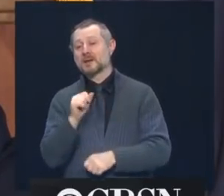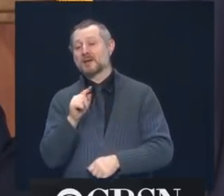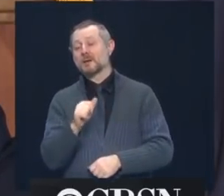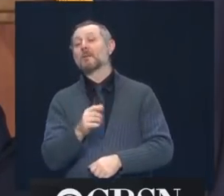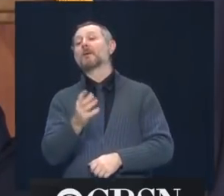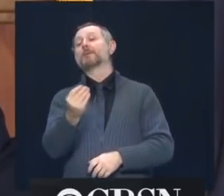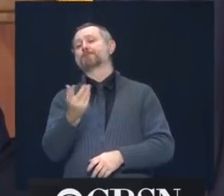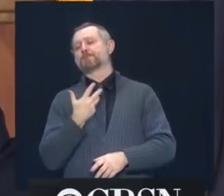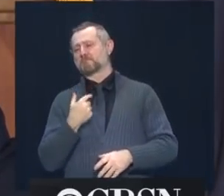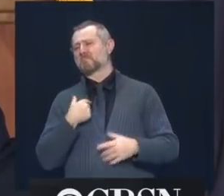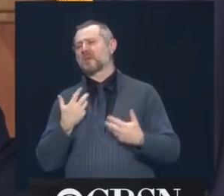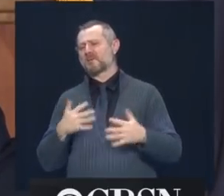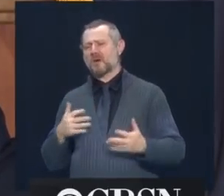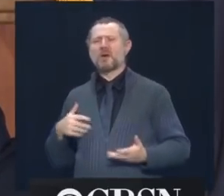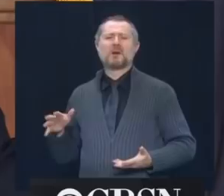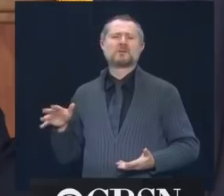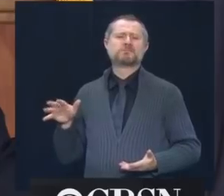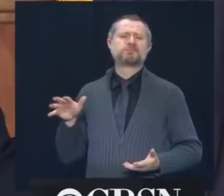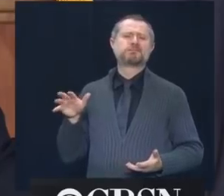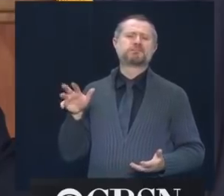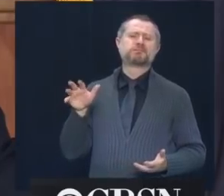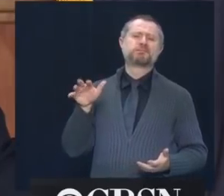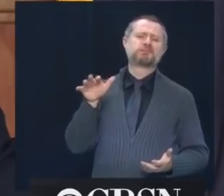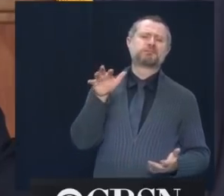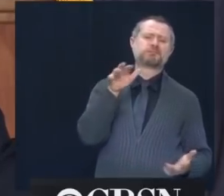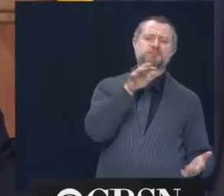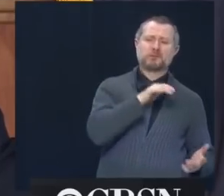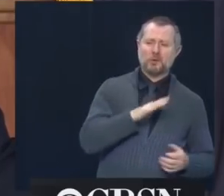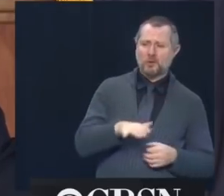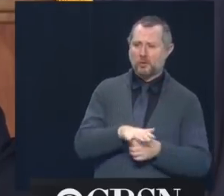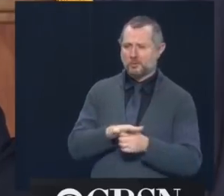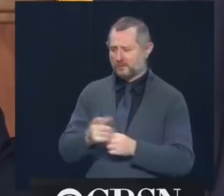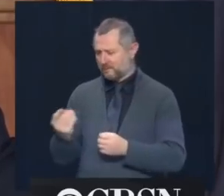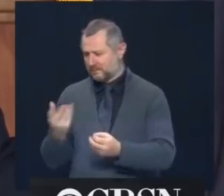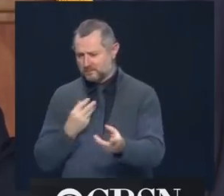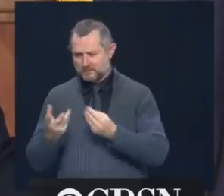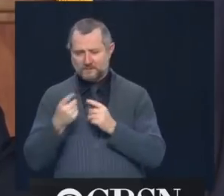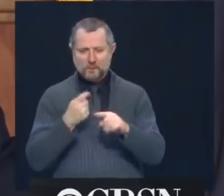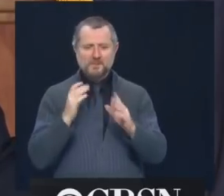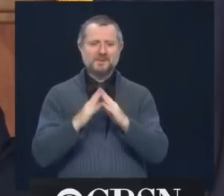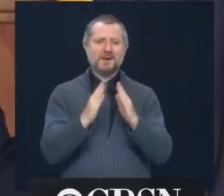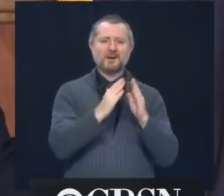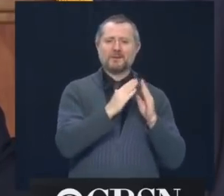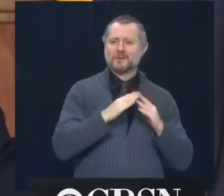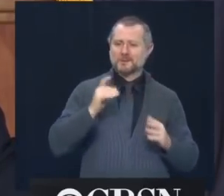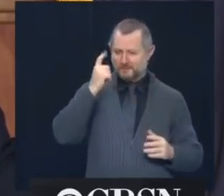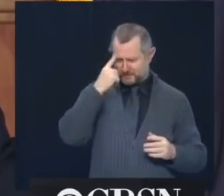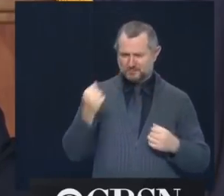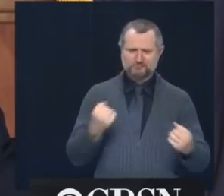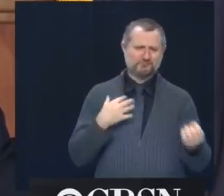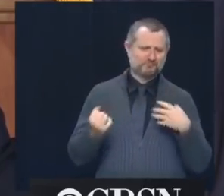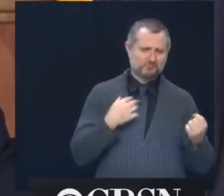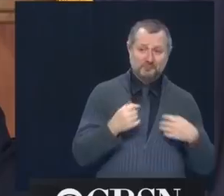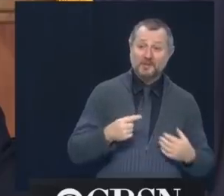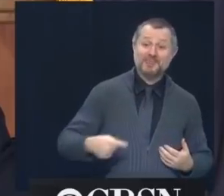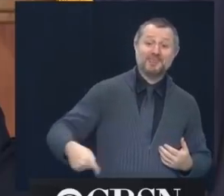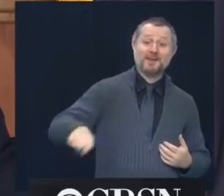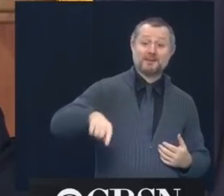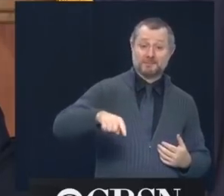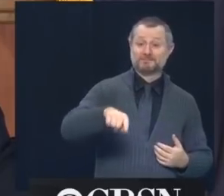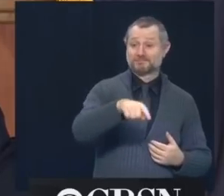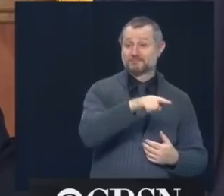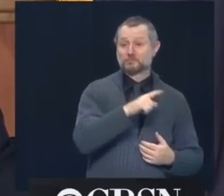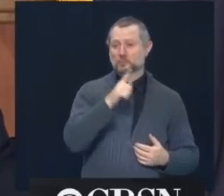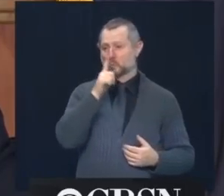collect contact tracing data from local governments. Local governments employ the bulk of the